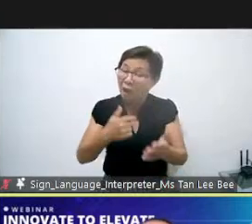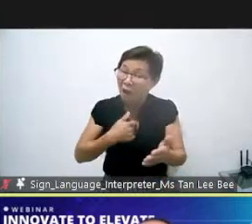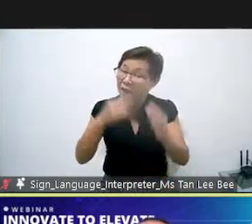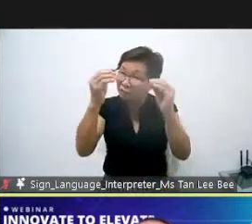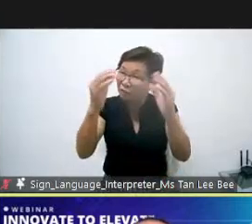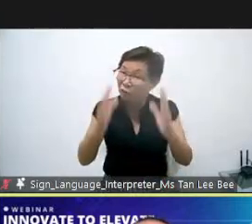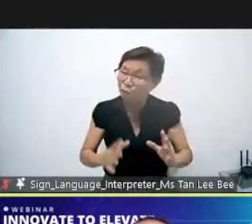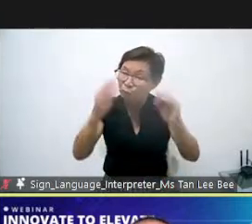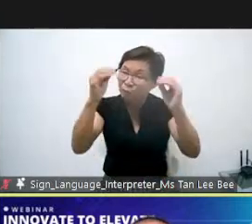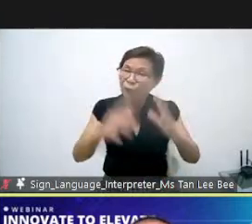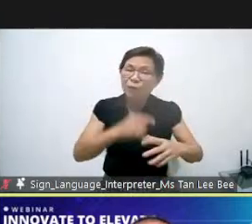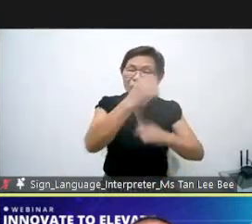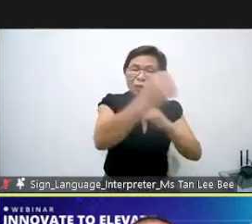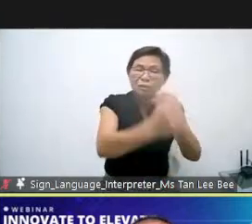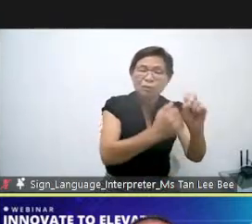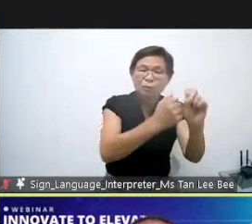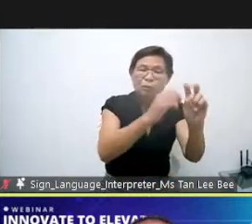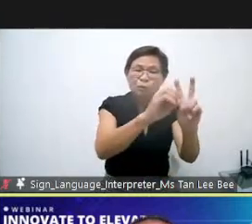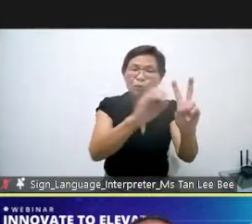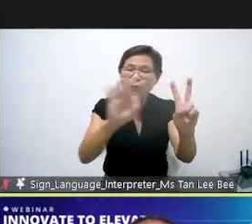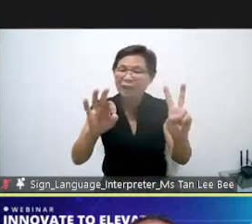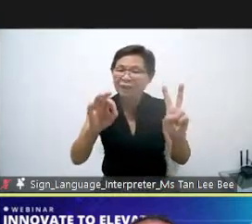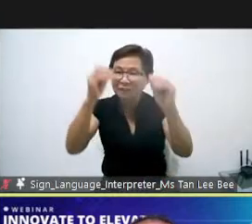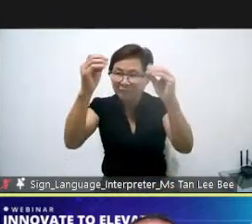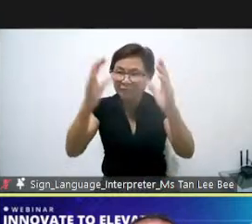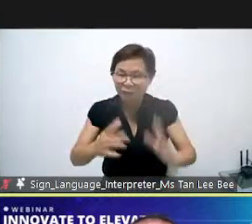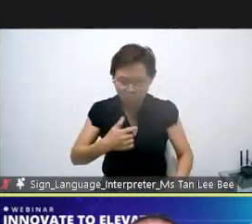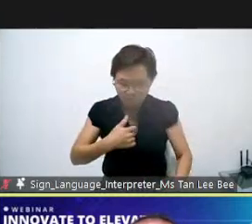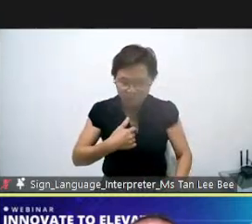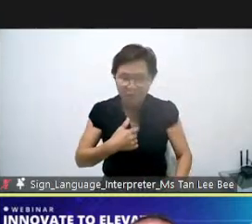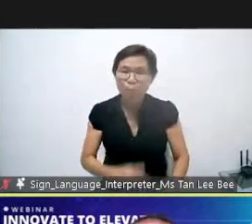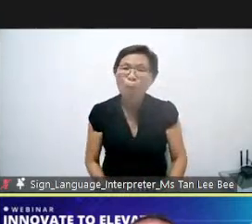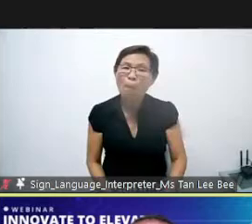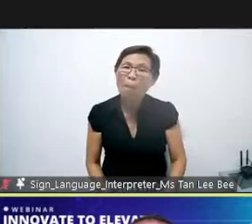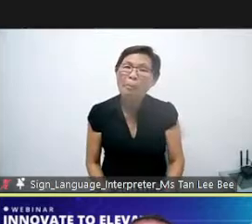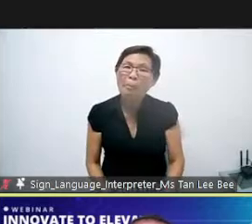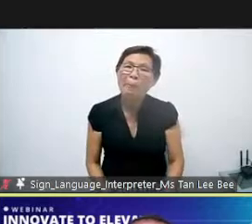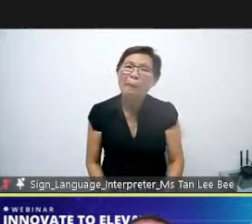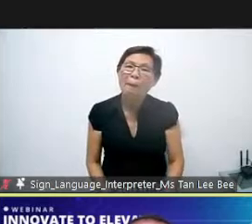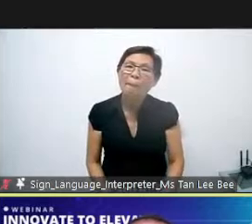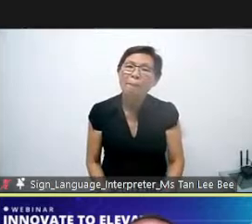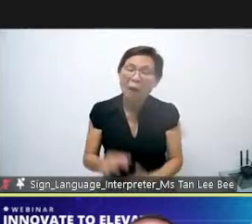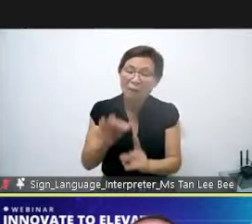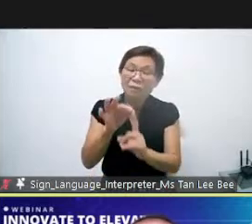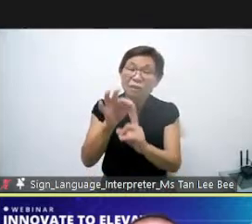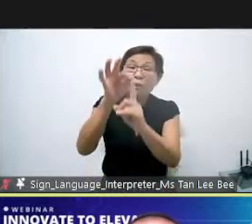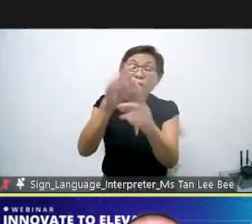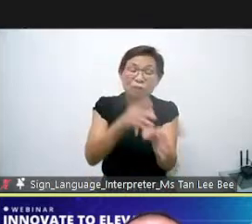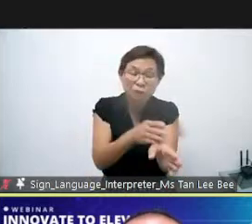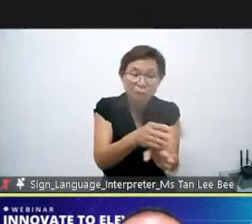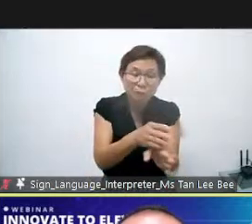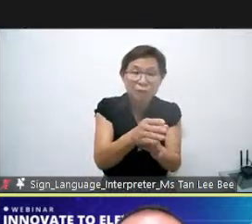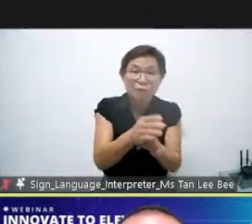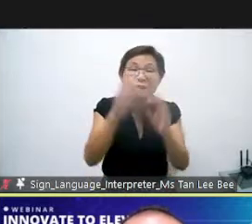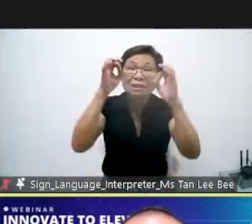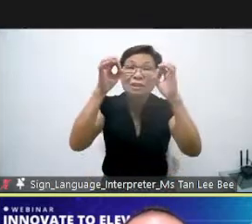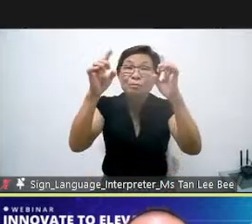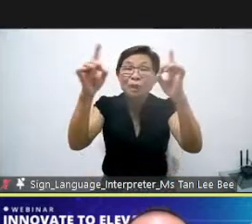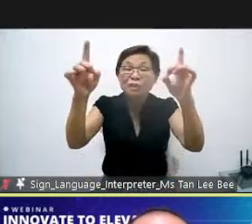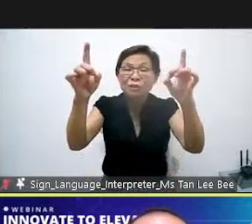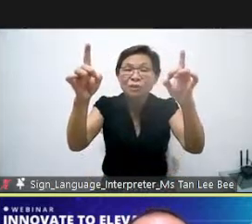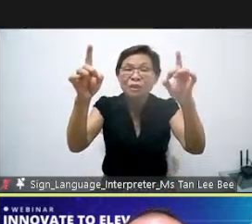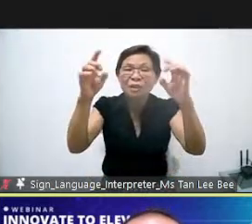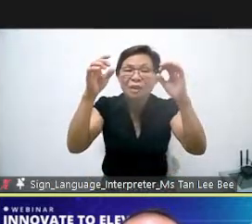teacher since 2009, and I'm specialized in special education and as